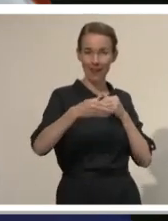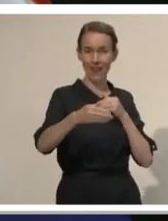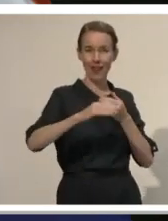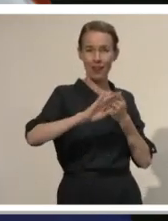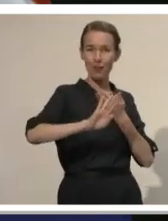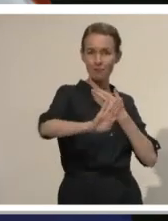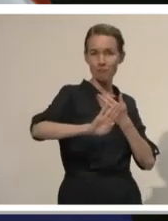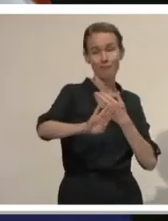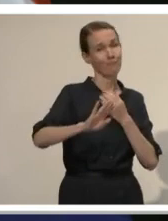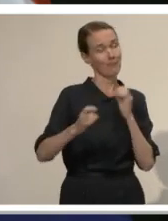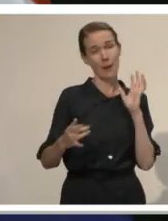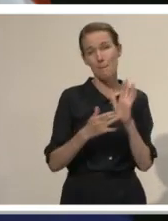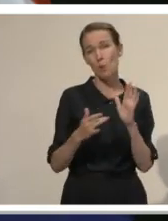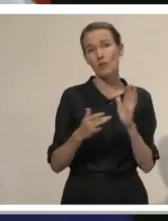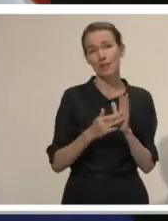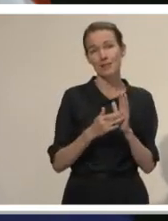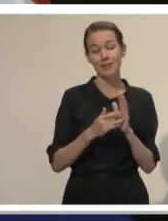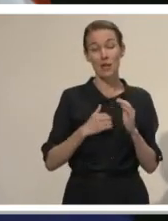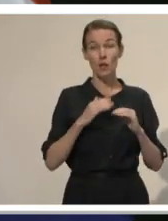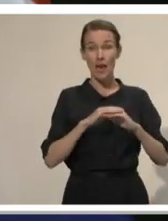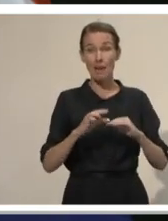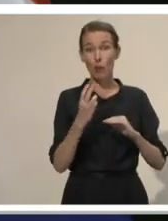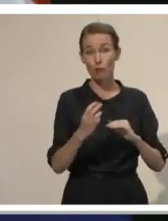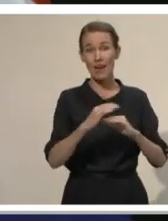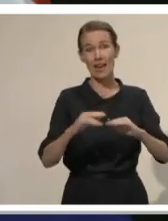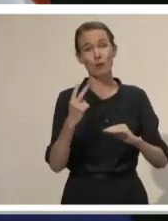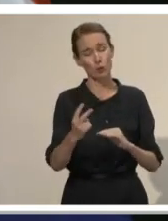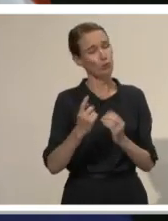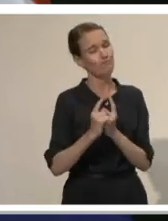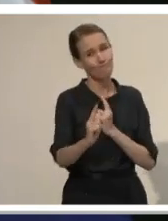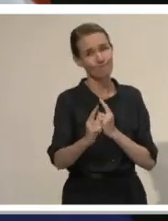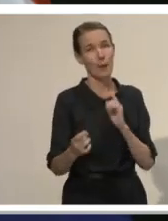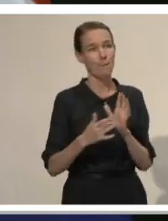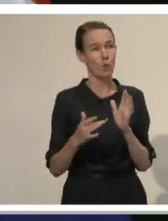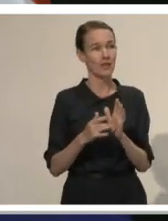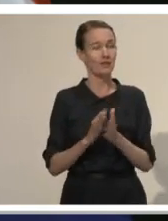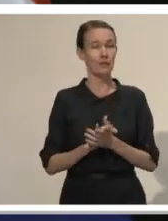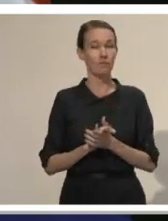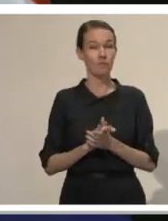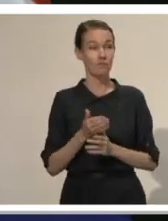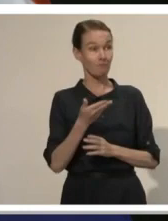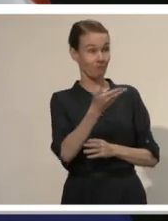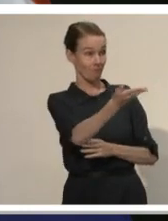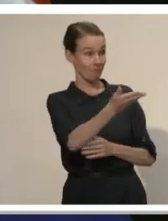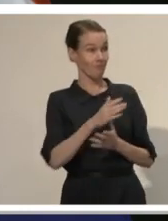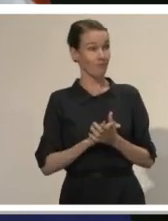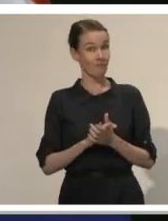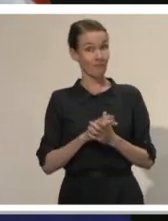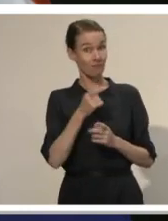people to maintain all the way through these alert levels. On the masks, isn't it wise that we err on the side of caution while evidence is still being